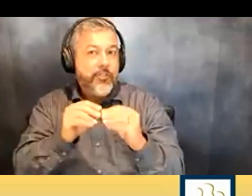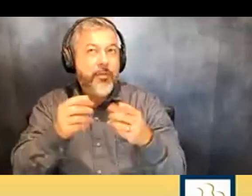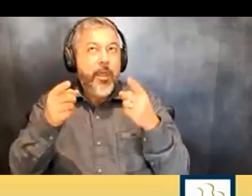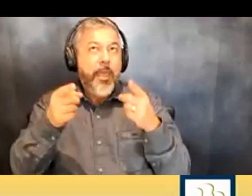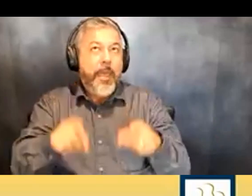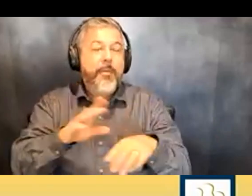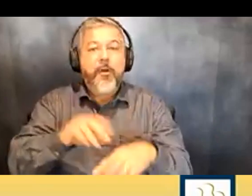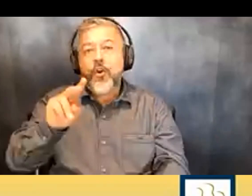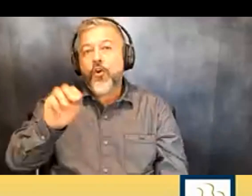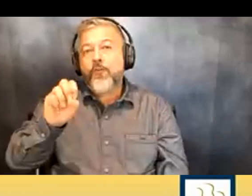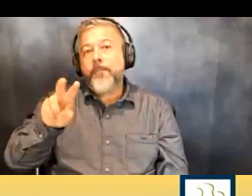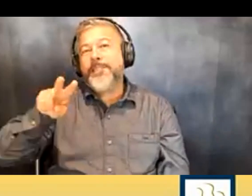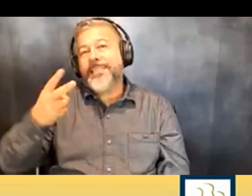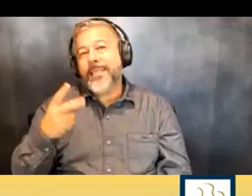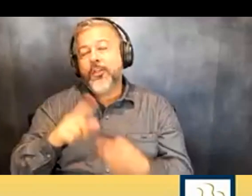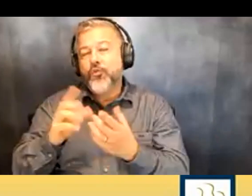to gather more information.